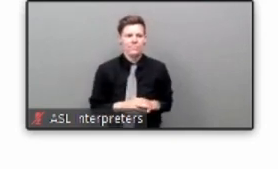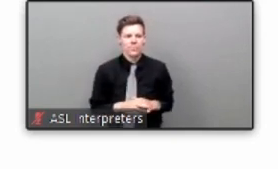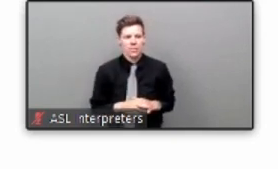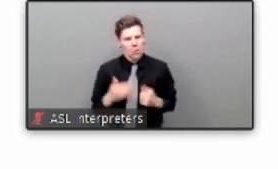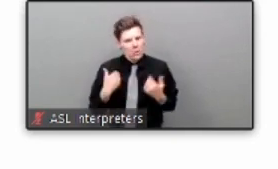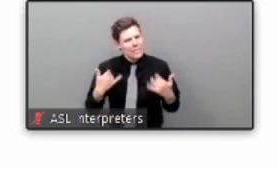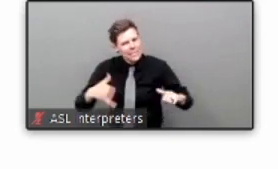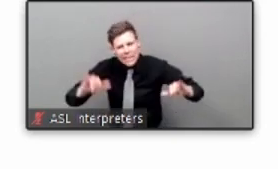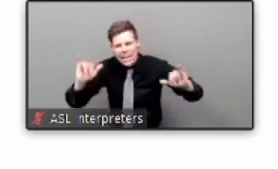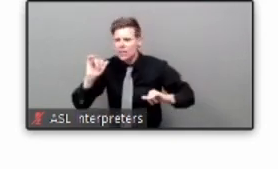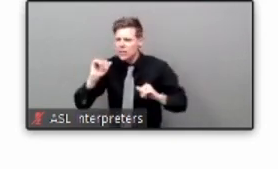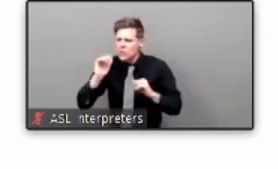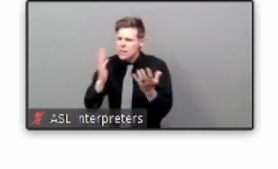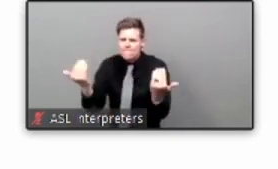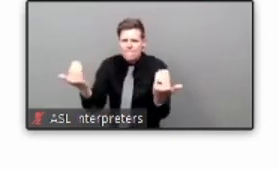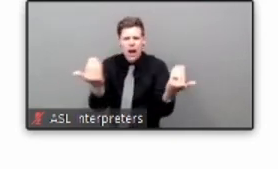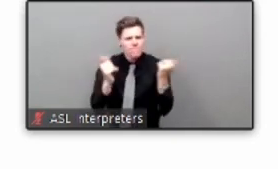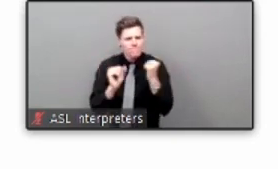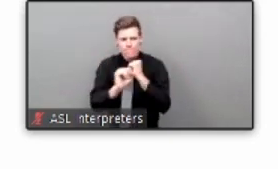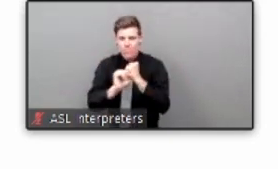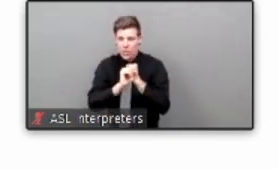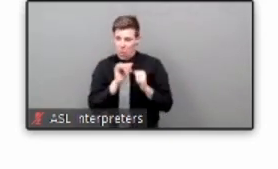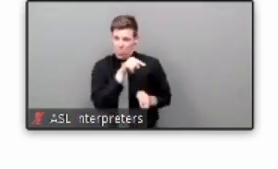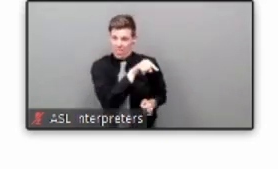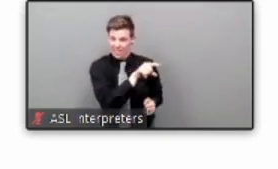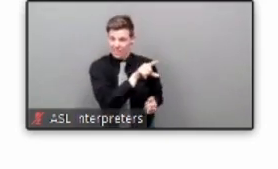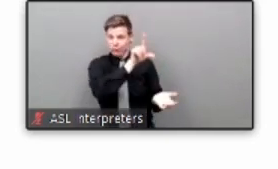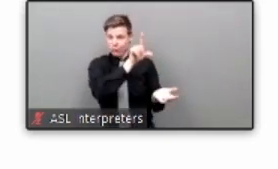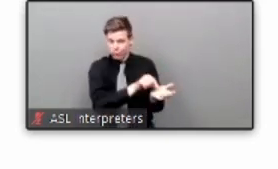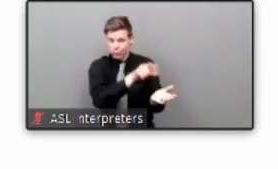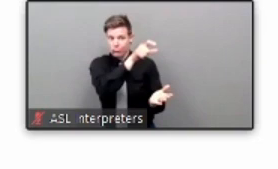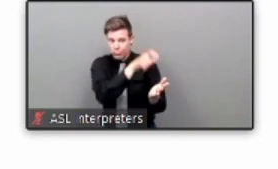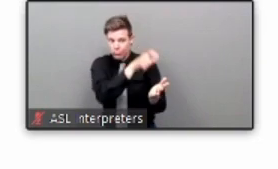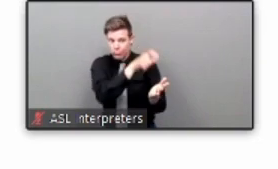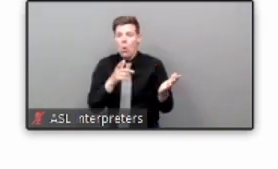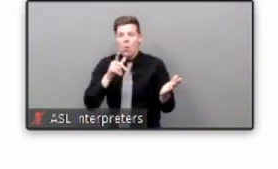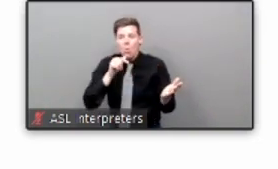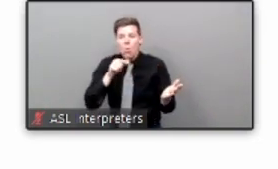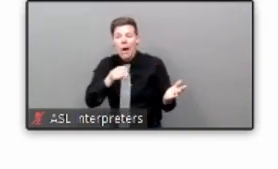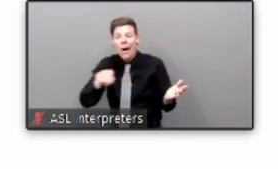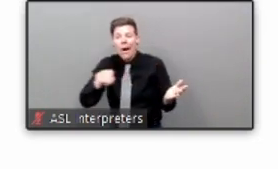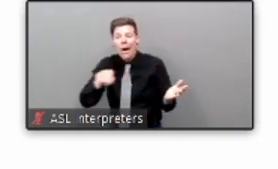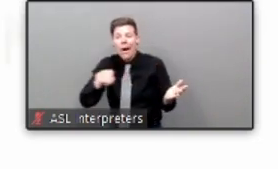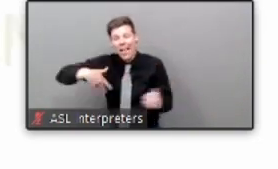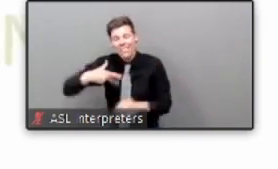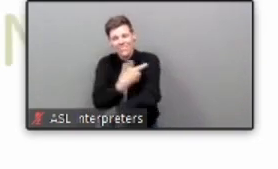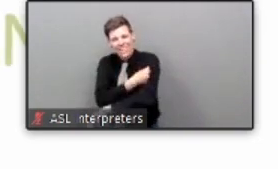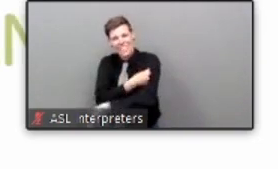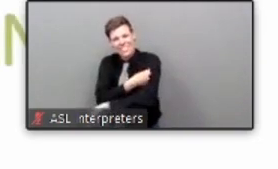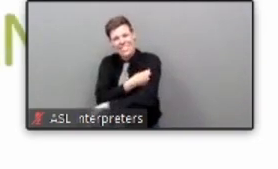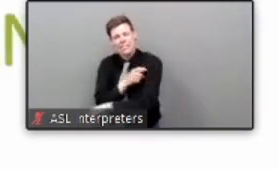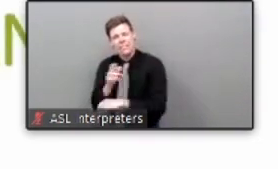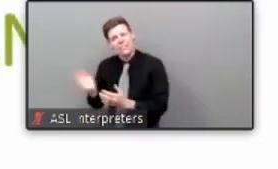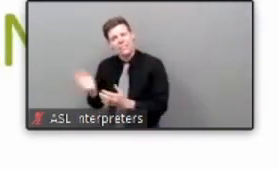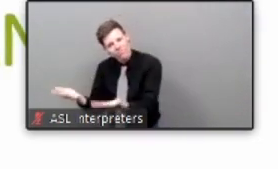actually spreading more rapidly among the unvaccinated individuals in our state. Okay, so final slide here is